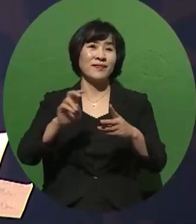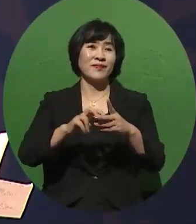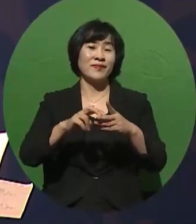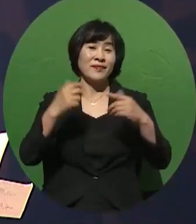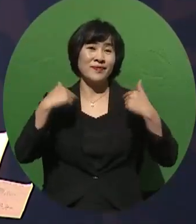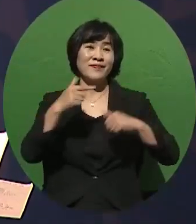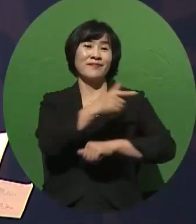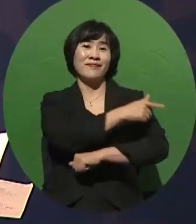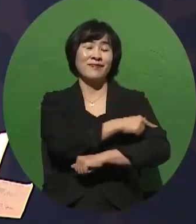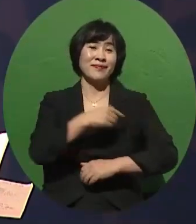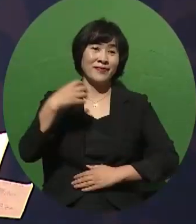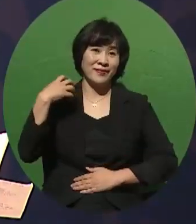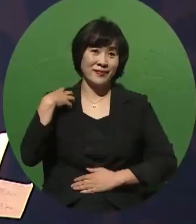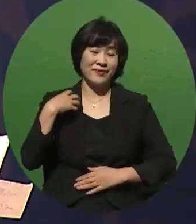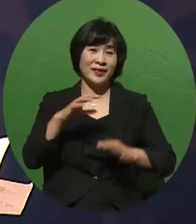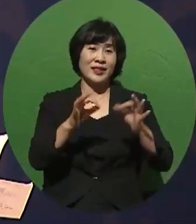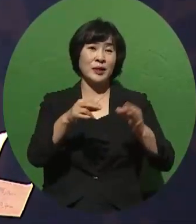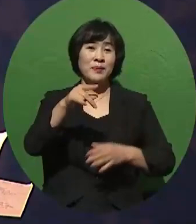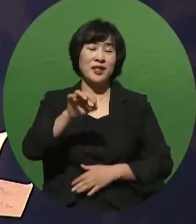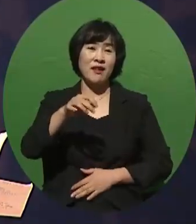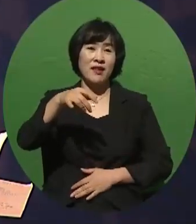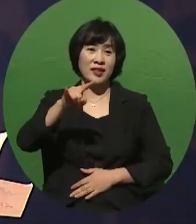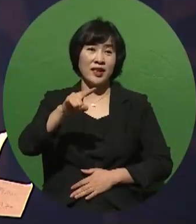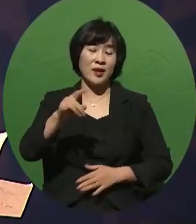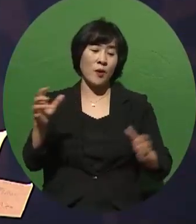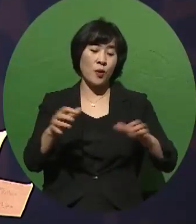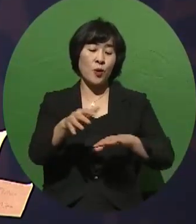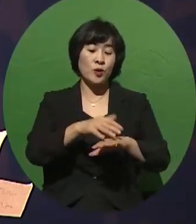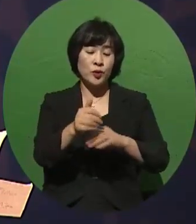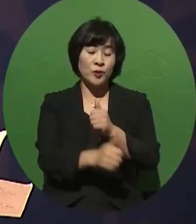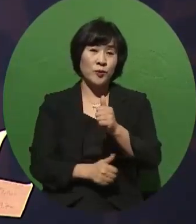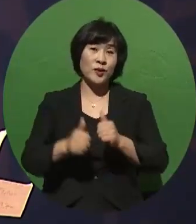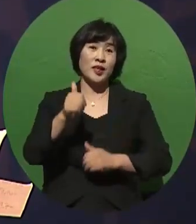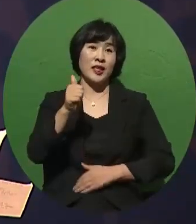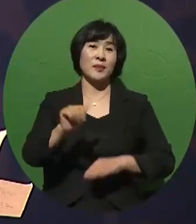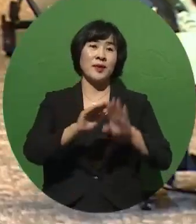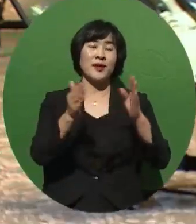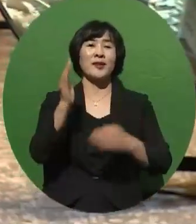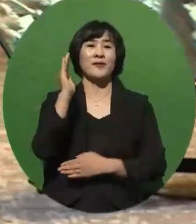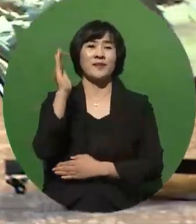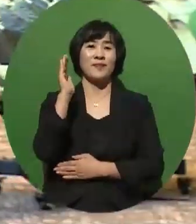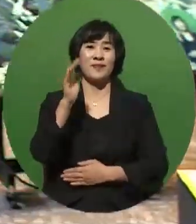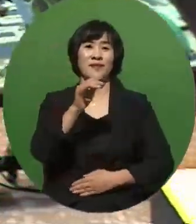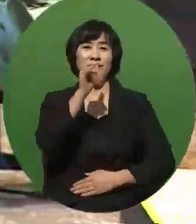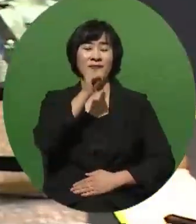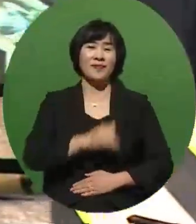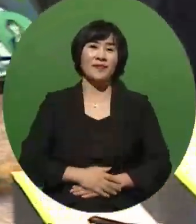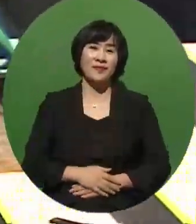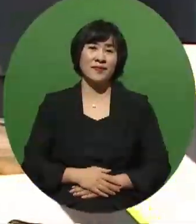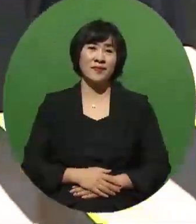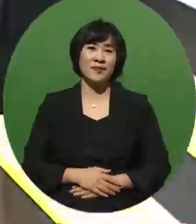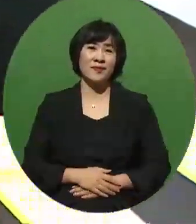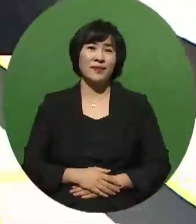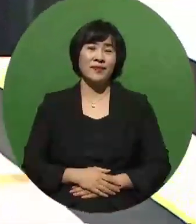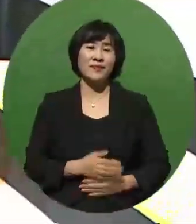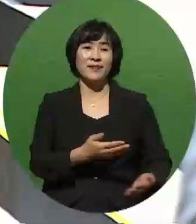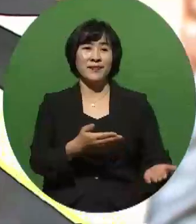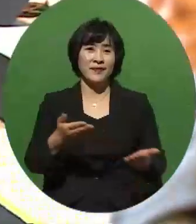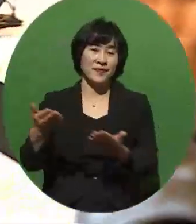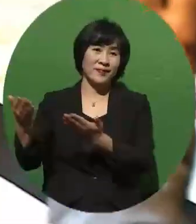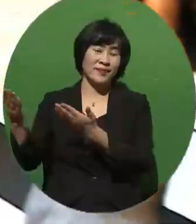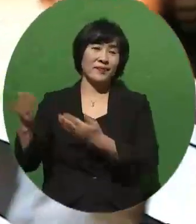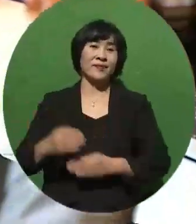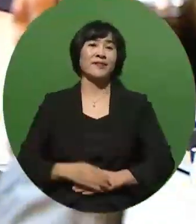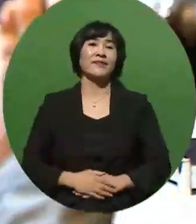I'm going to invite Executive Director Kim Sung-jae of Organizing Committee for his